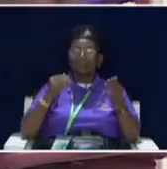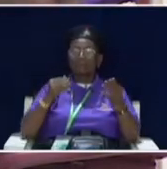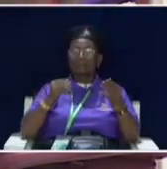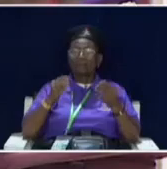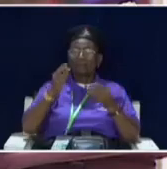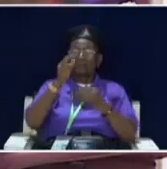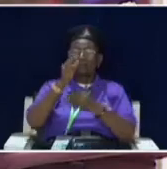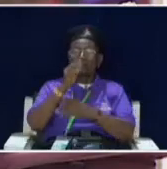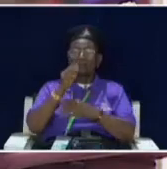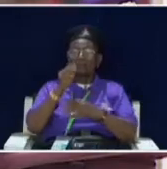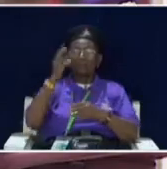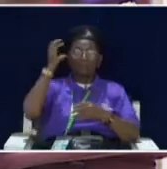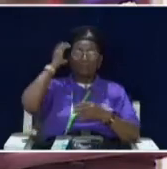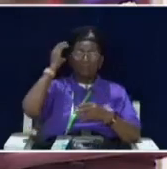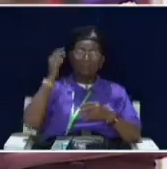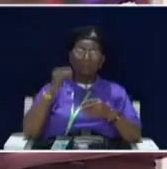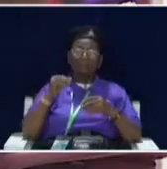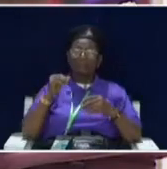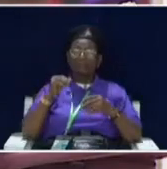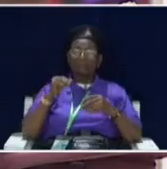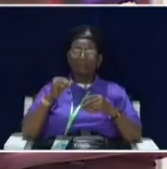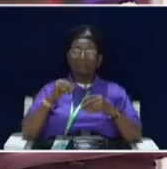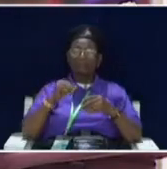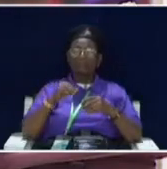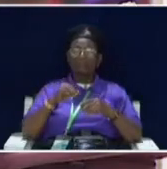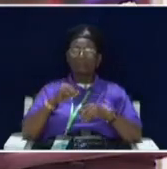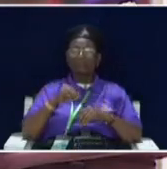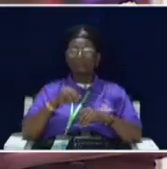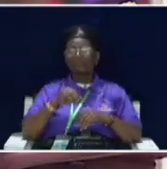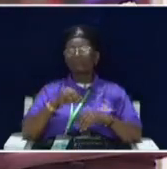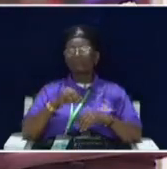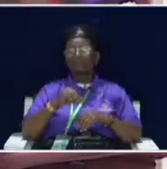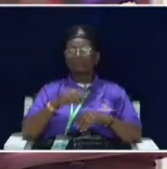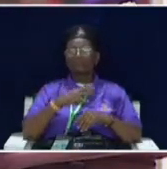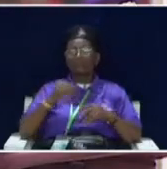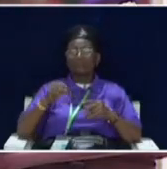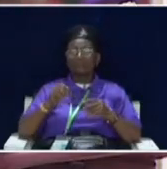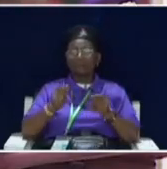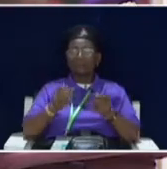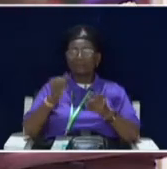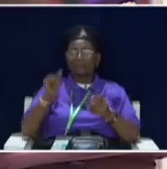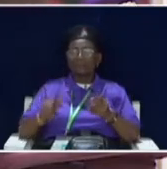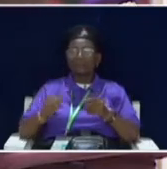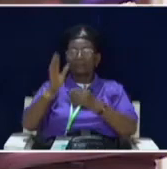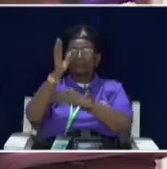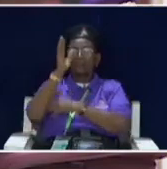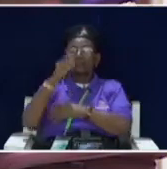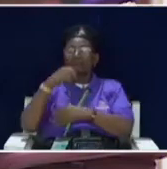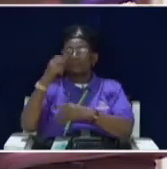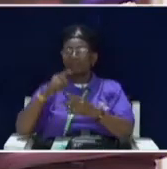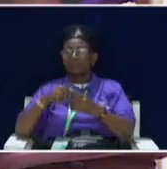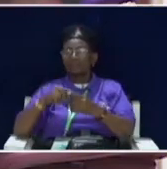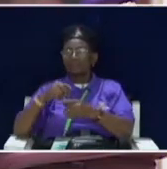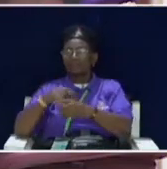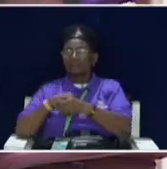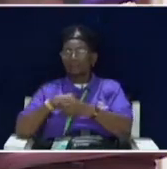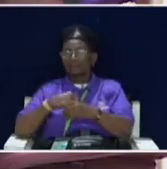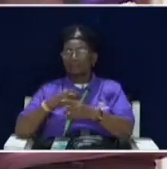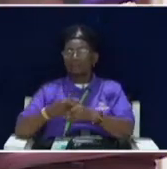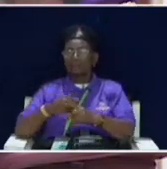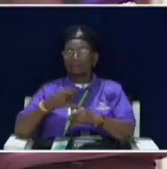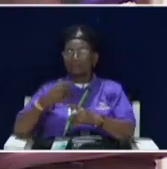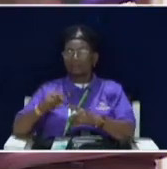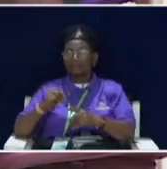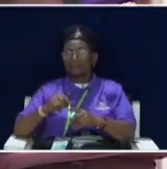God heard. Olorun si gbo. And immediately God spoke to me from the altar. Olorun si ba mi soro ni